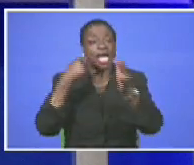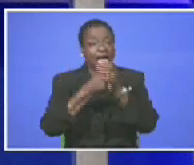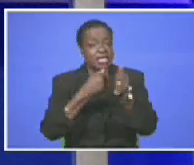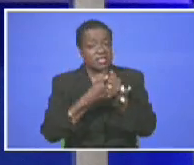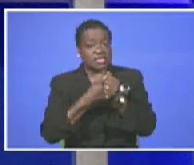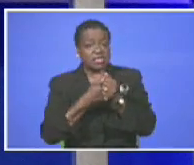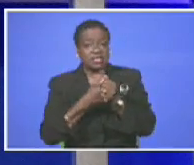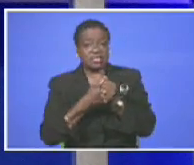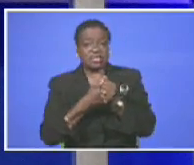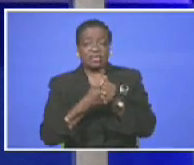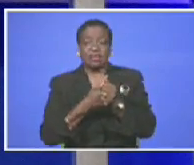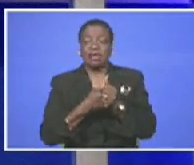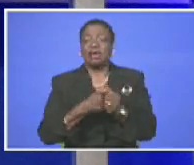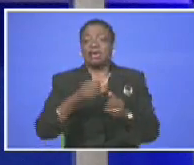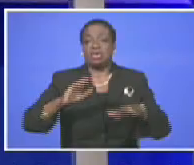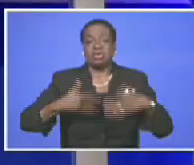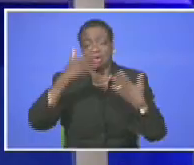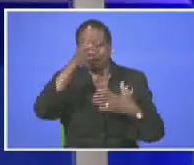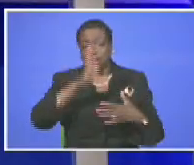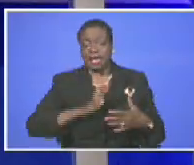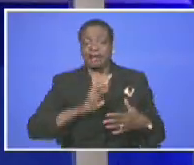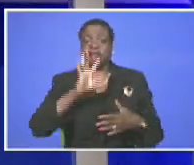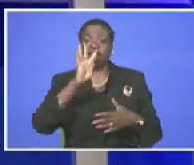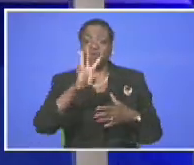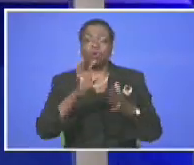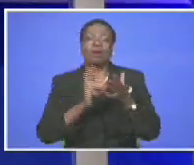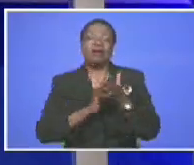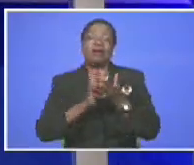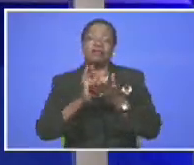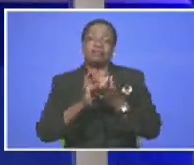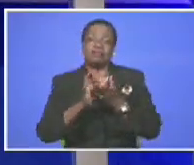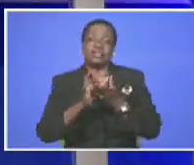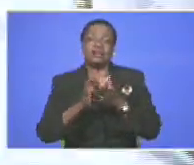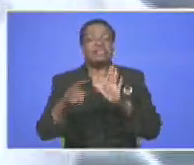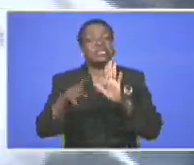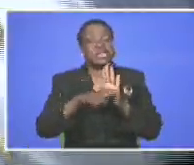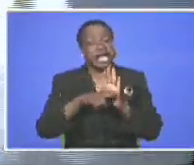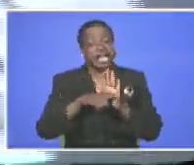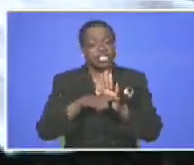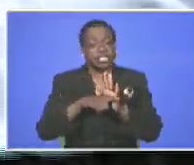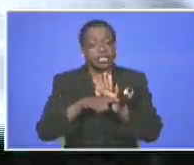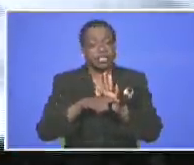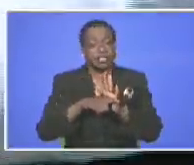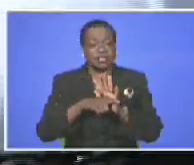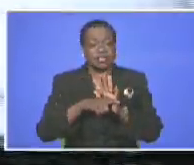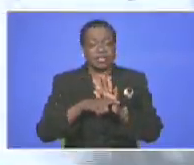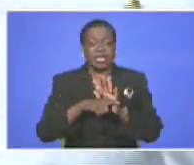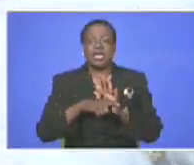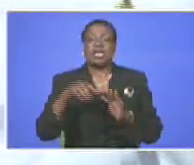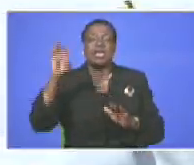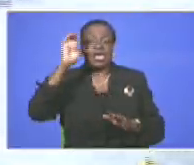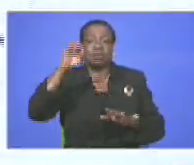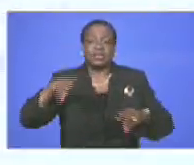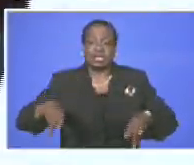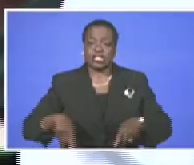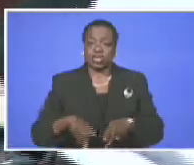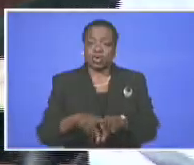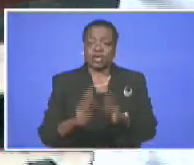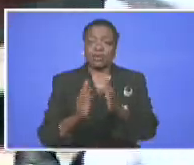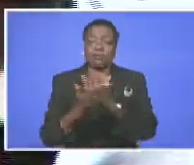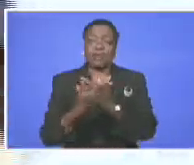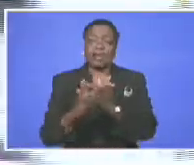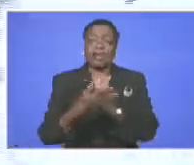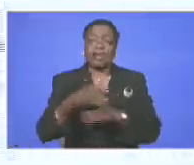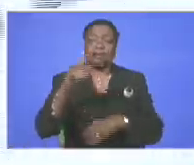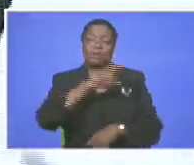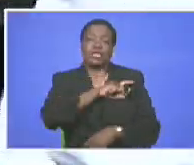four counts over his alleged negligence. Here's Fern Carey. Handcuffed and escorted by police, 22-year-old